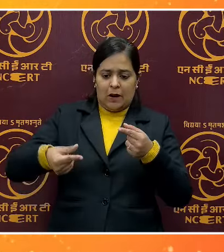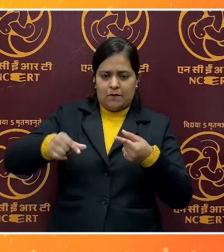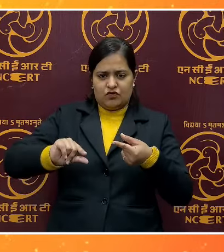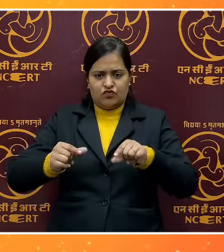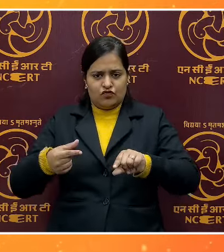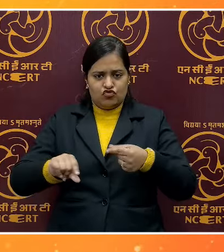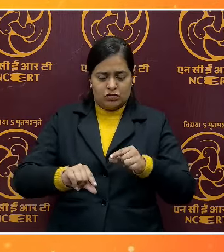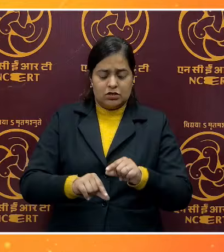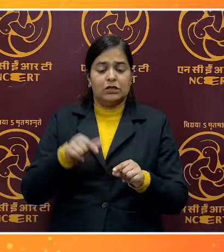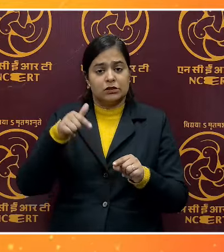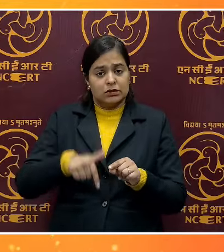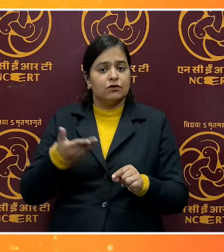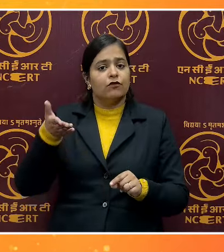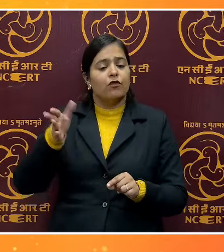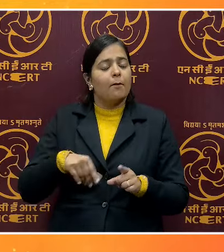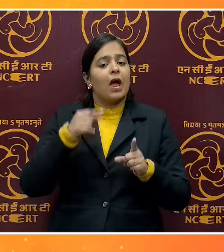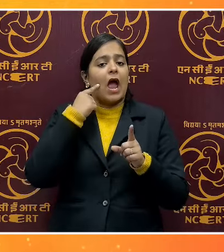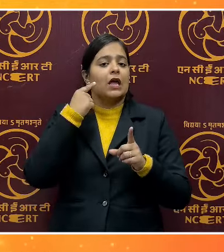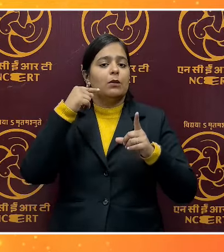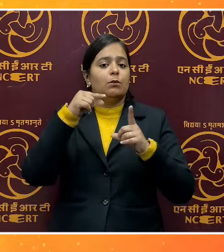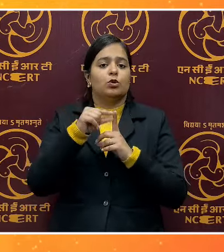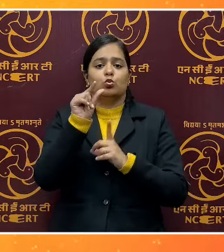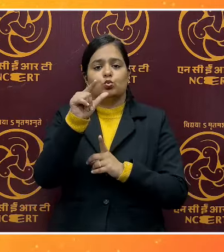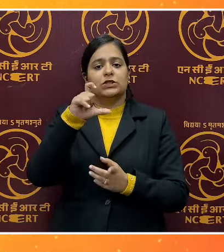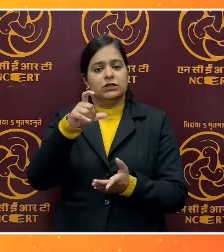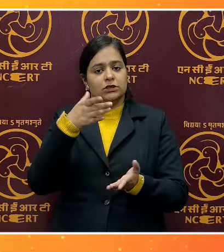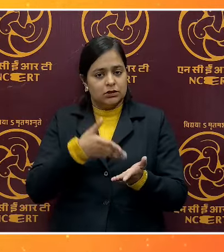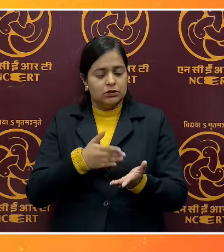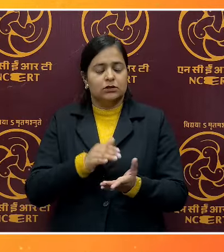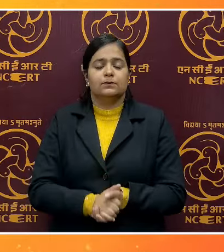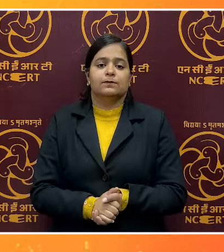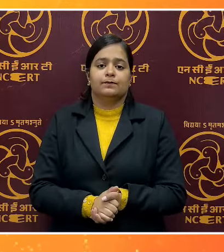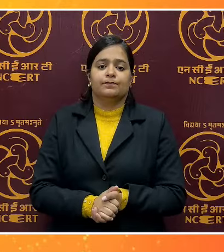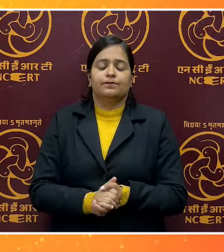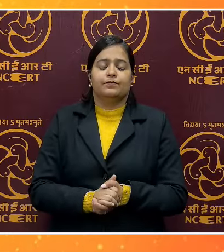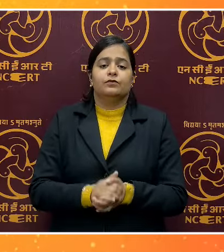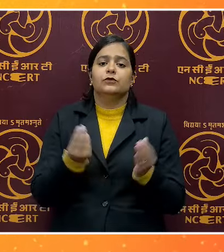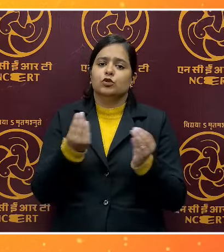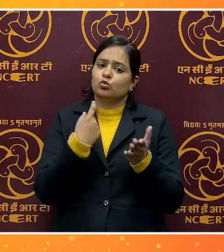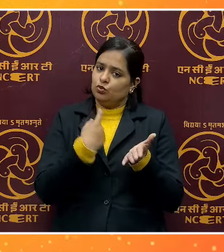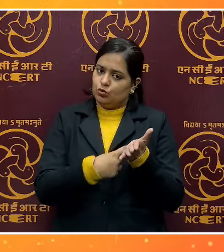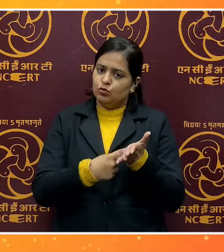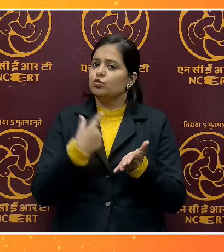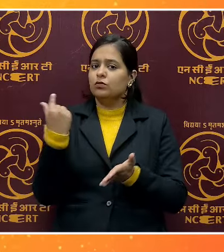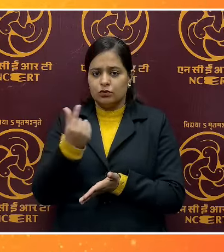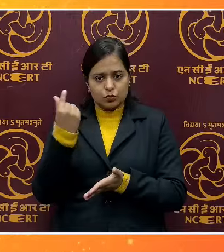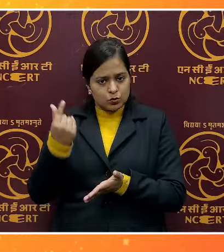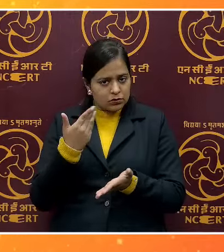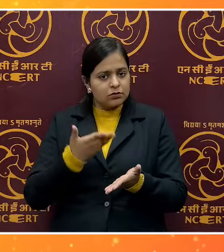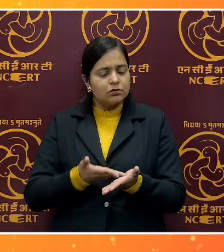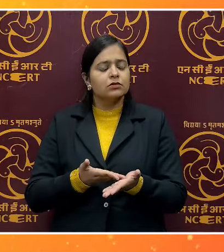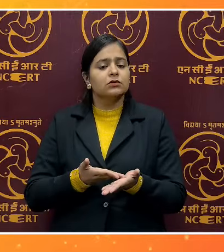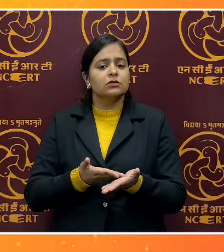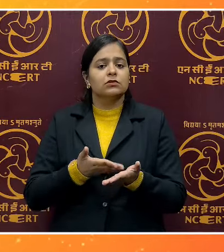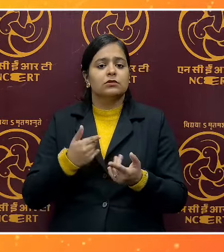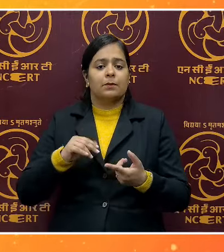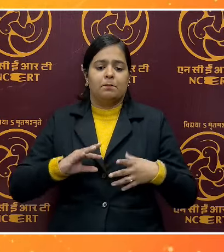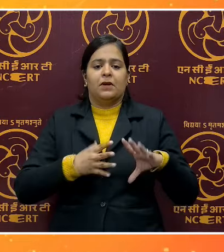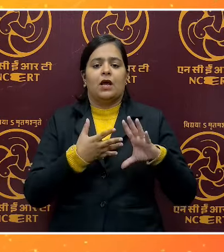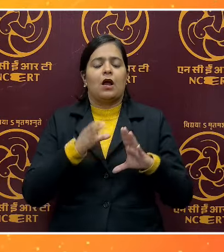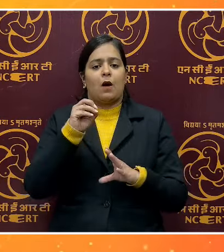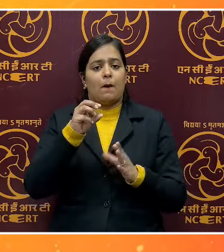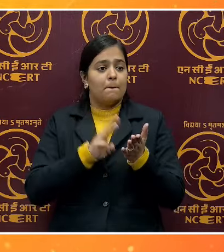that is IUPAC. The following rules are used when naming coordination